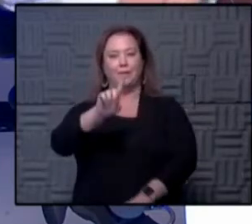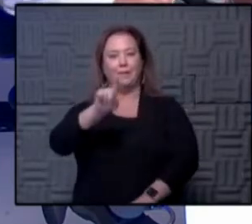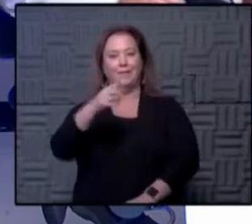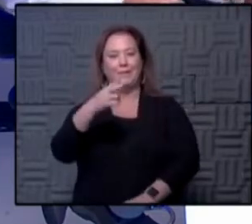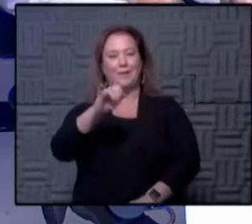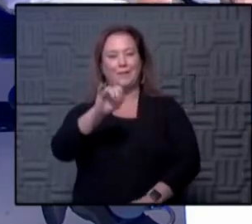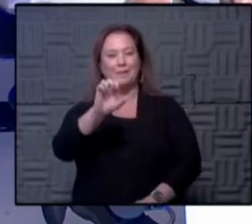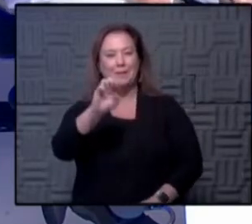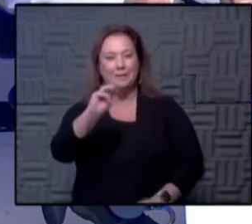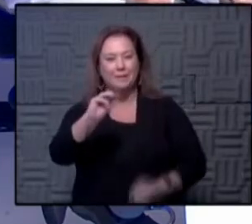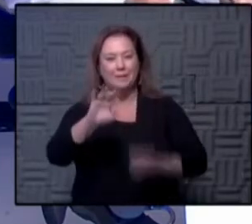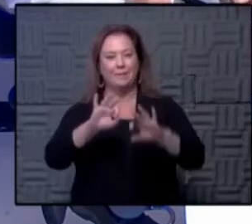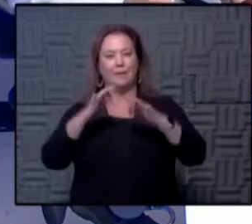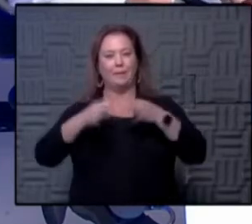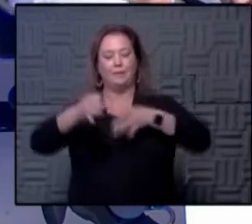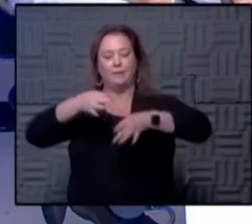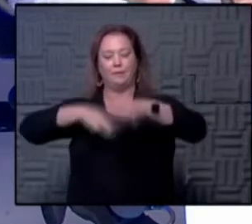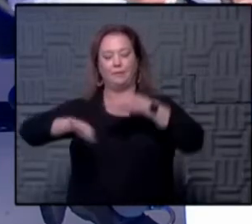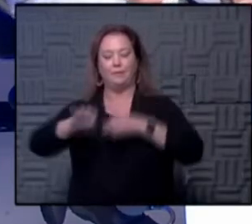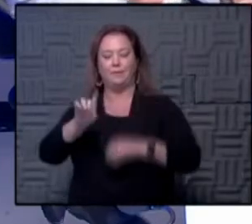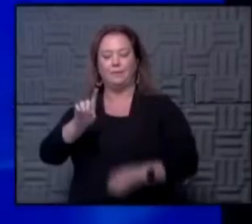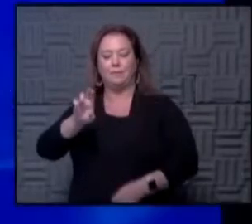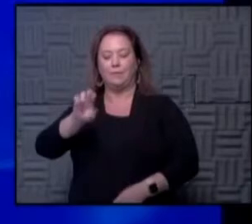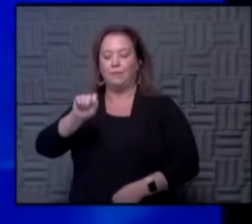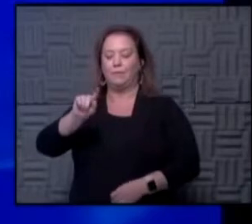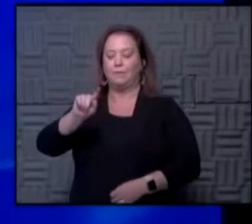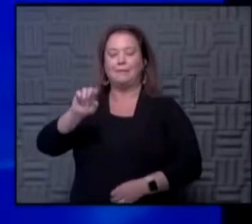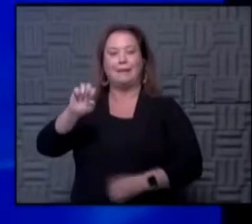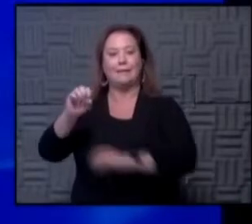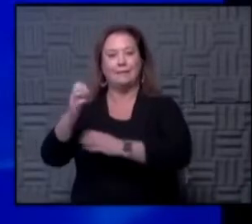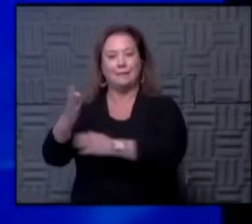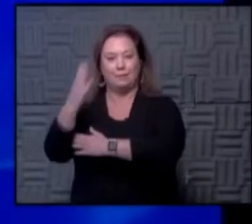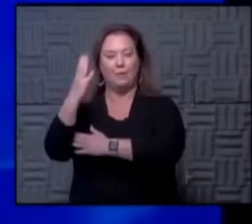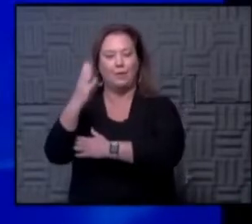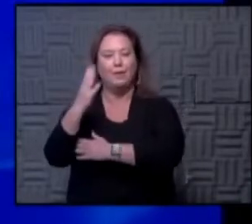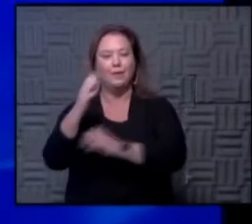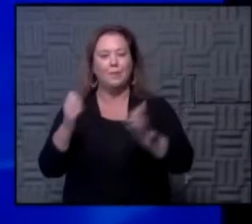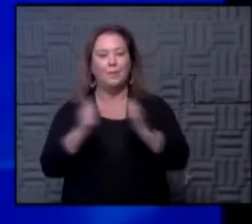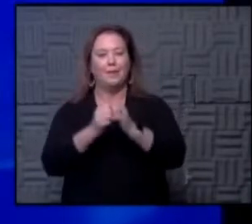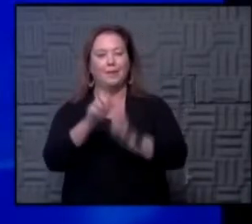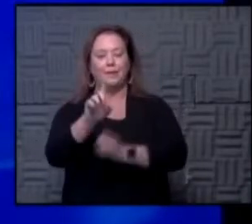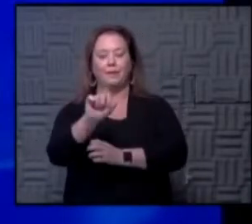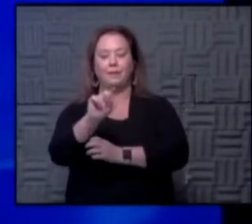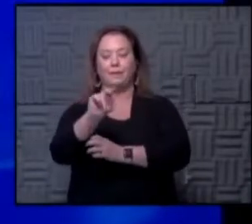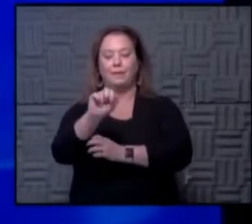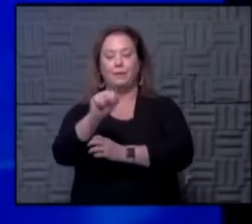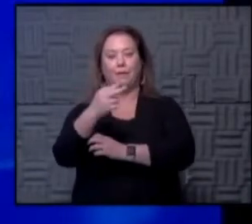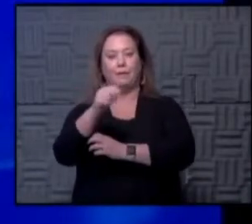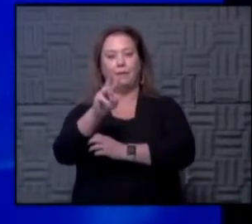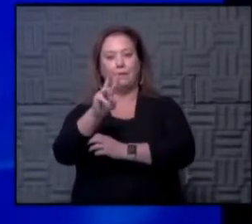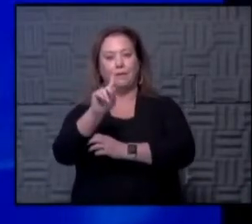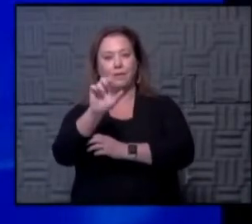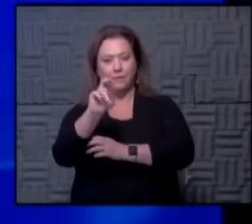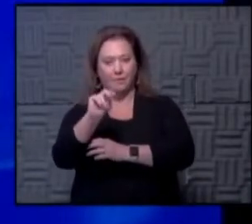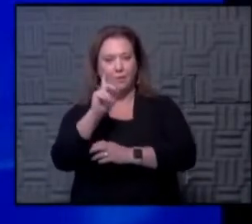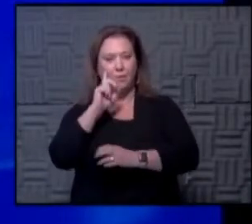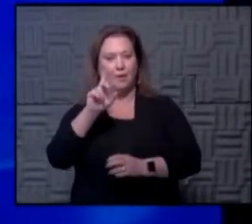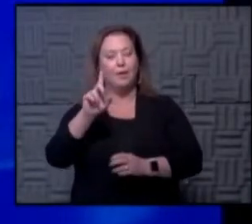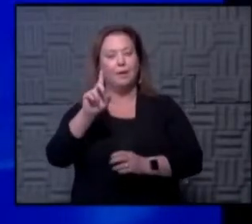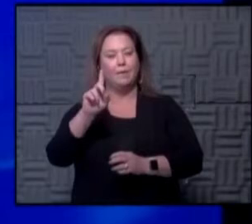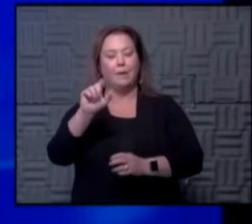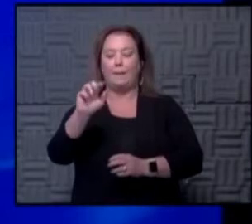Dana Hawkinson, filling in for Dr. Stites this morning. Today we have Amanda Gartner as well,